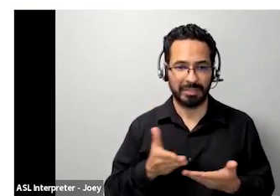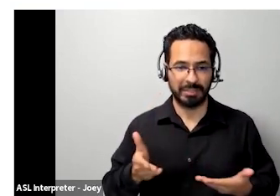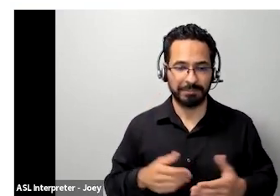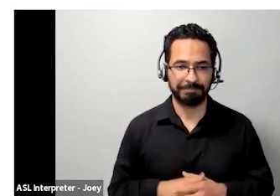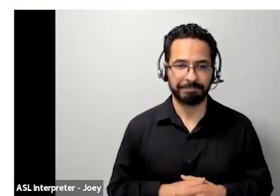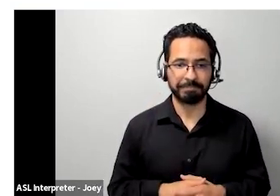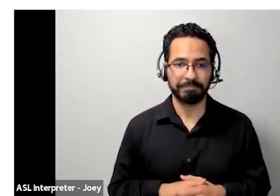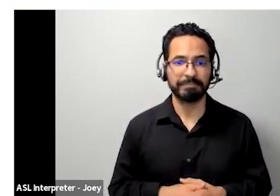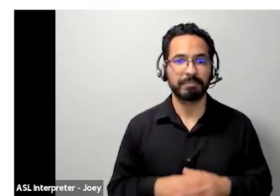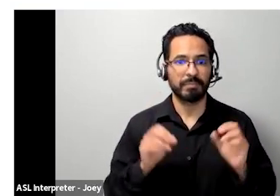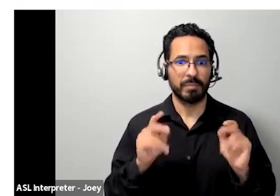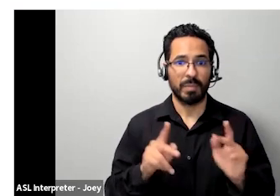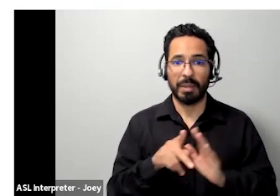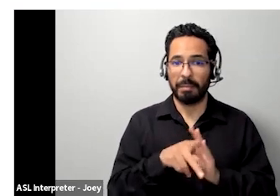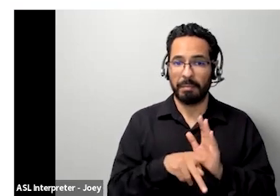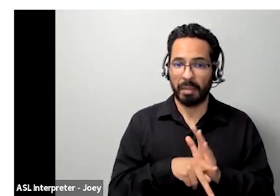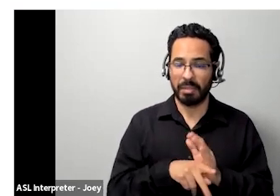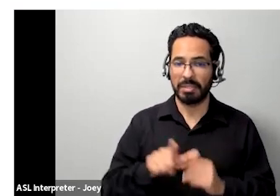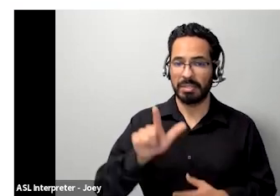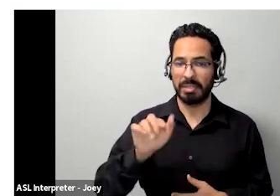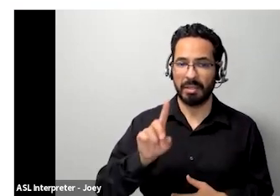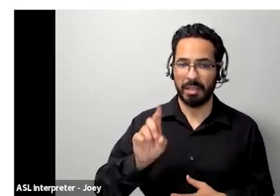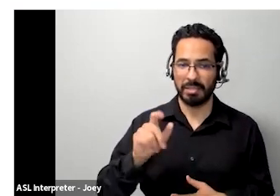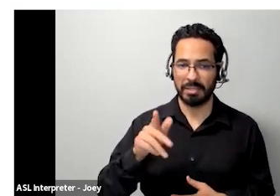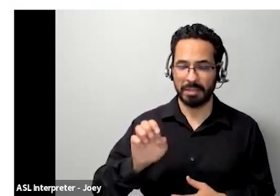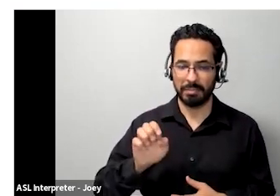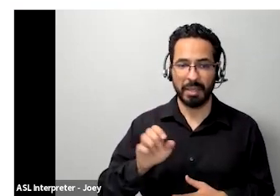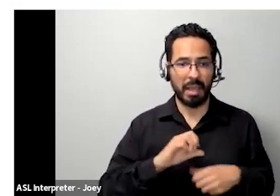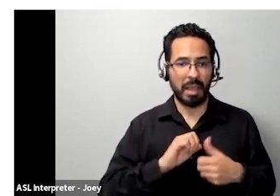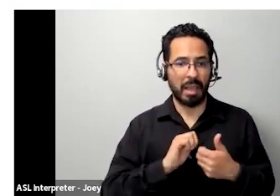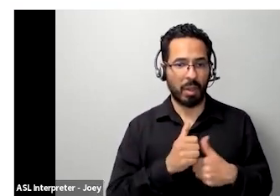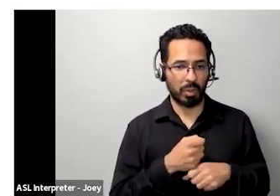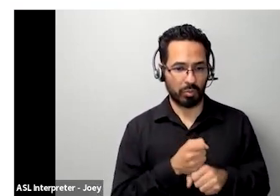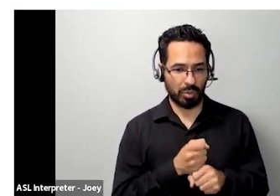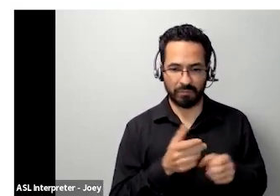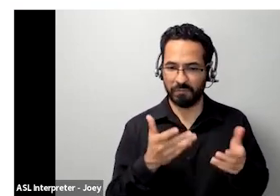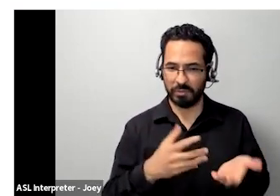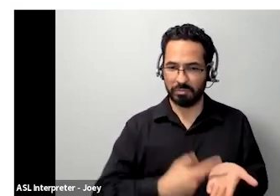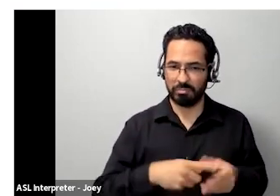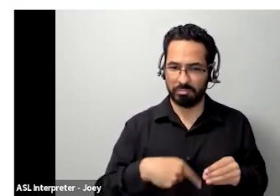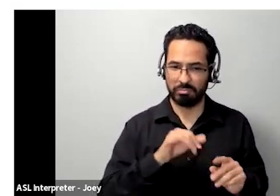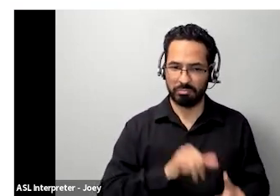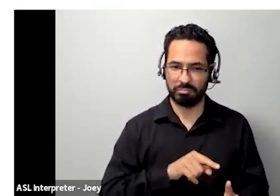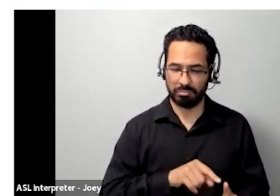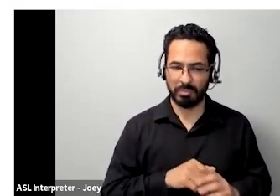Okay, so the policy landscape. I talked about the policy, how we created one. Very important that if